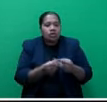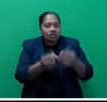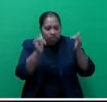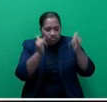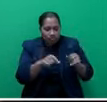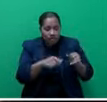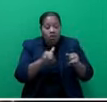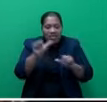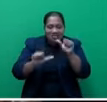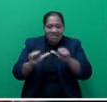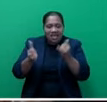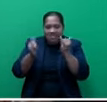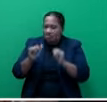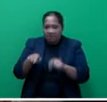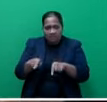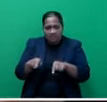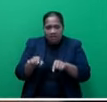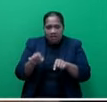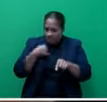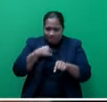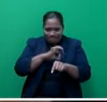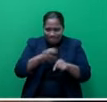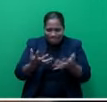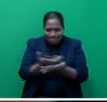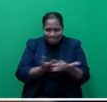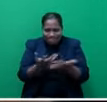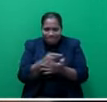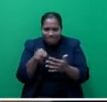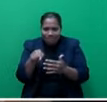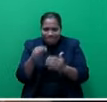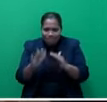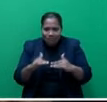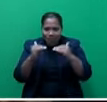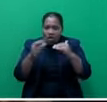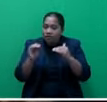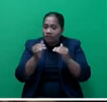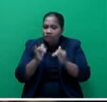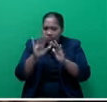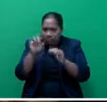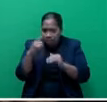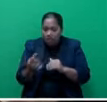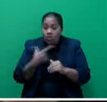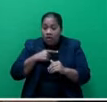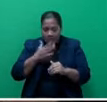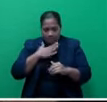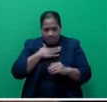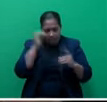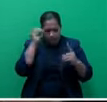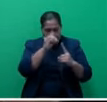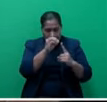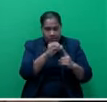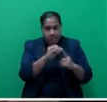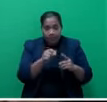and a judge. I have not discussed the advantages of the judge alone trial because, in my opinion, the advantages of the